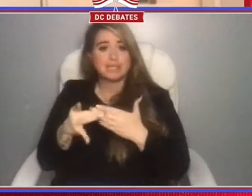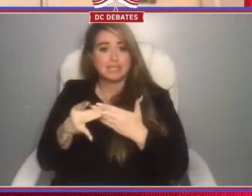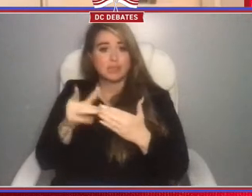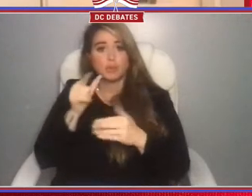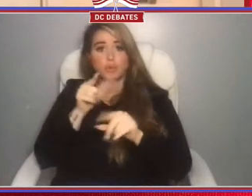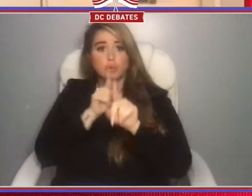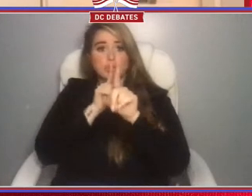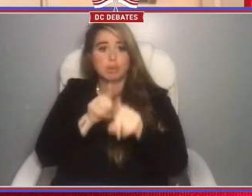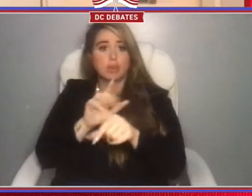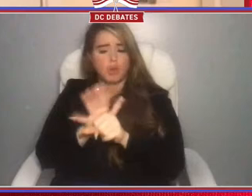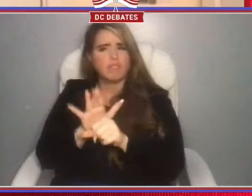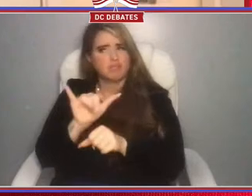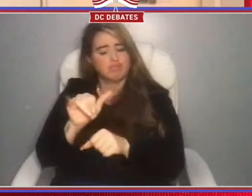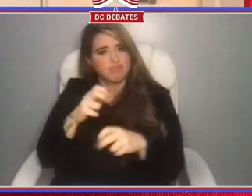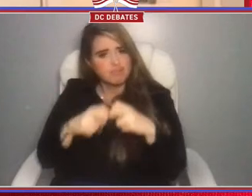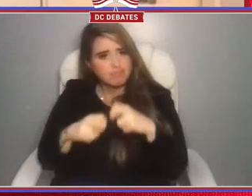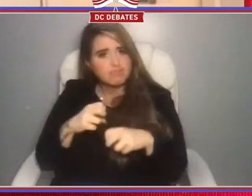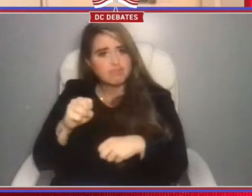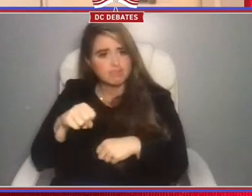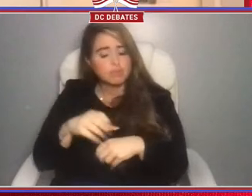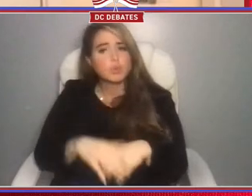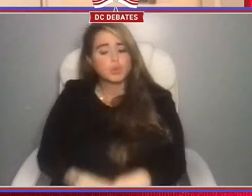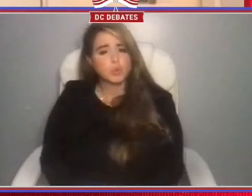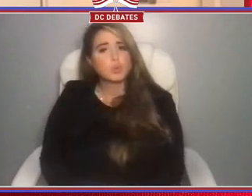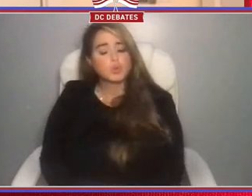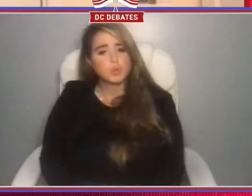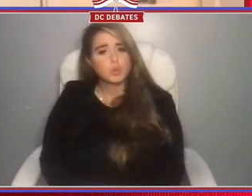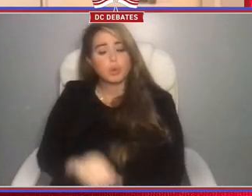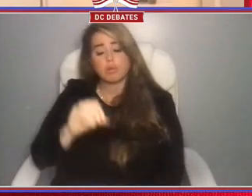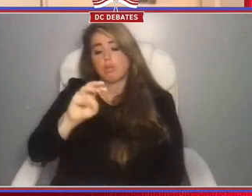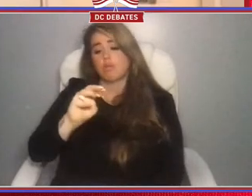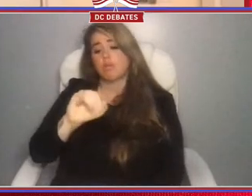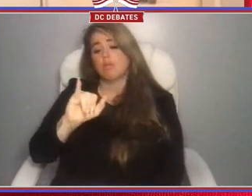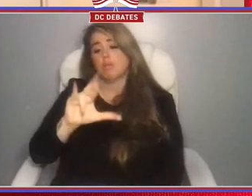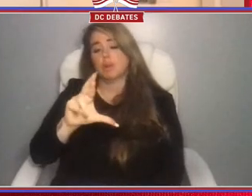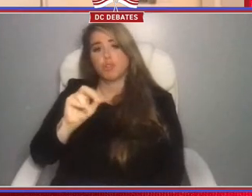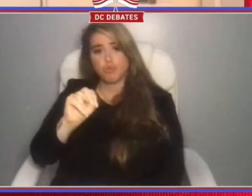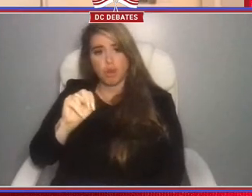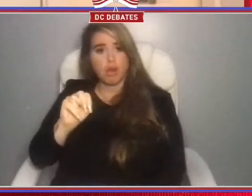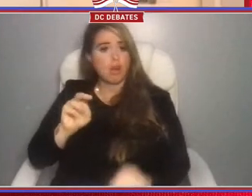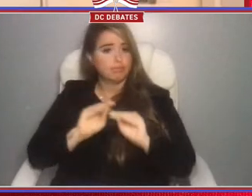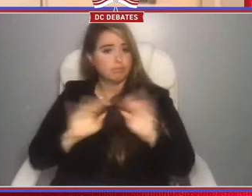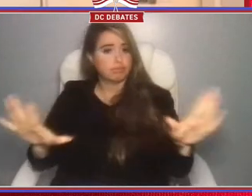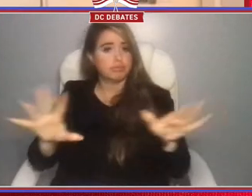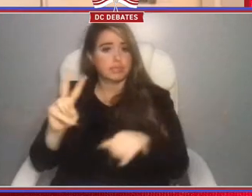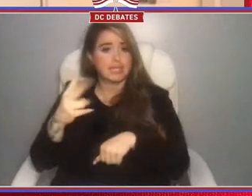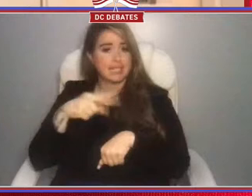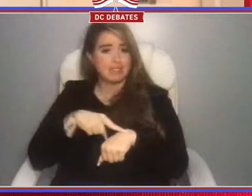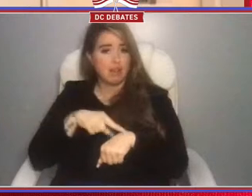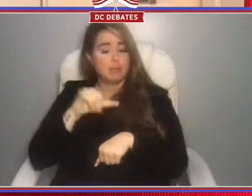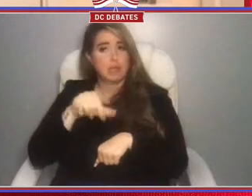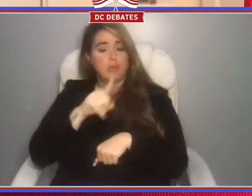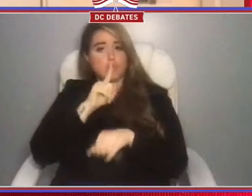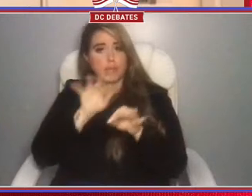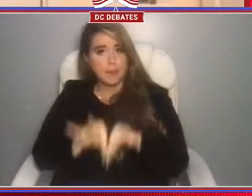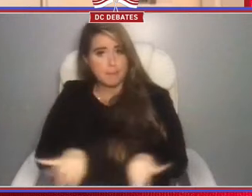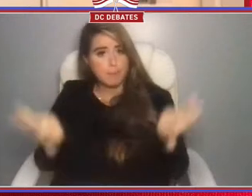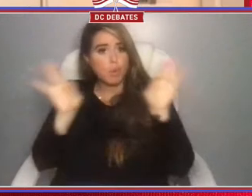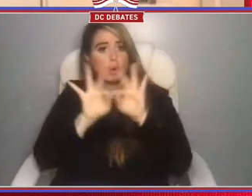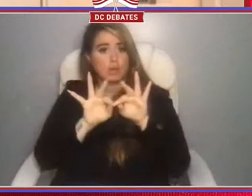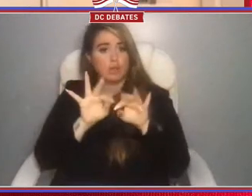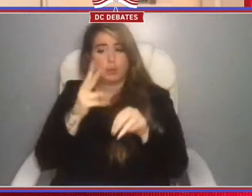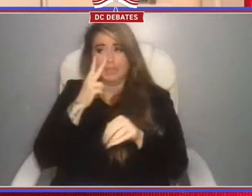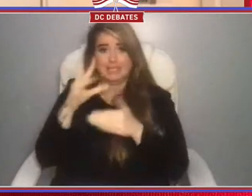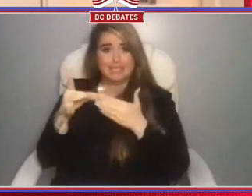difficult. I do want to say this. When Omicron surged the second time, it was extremely important. Leaders of the city